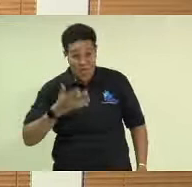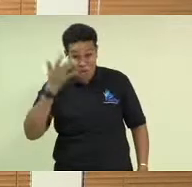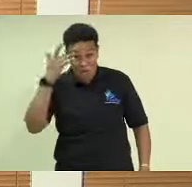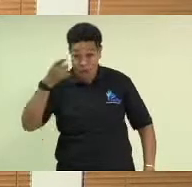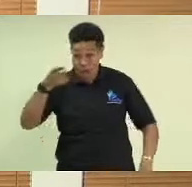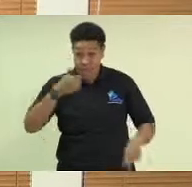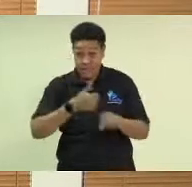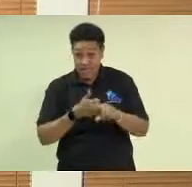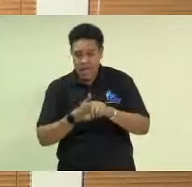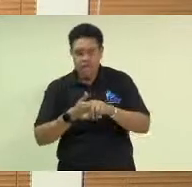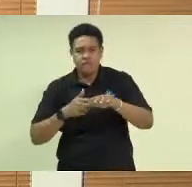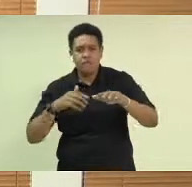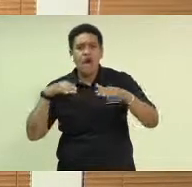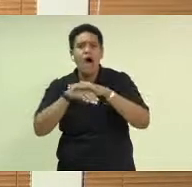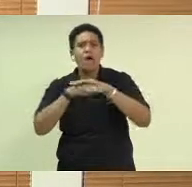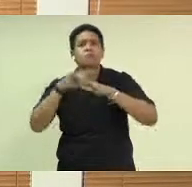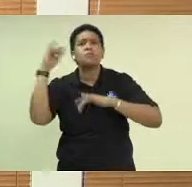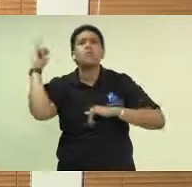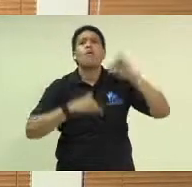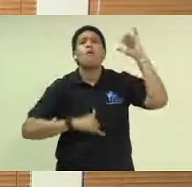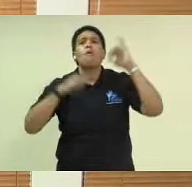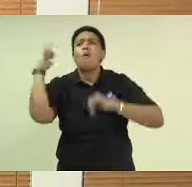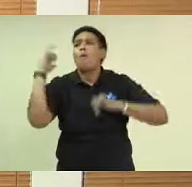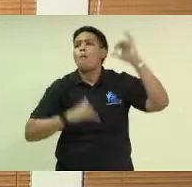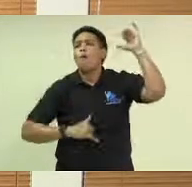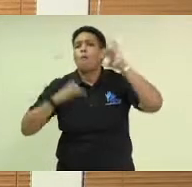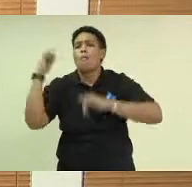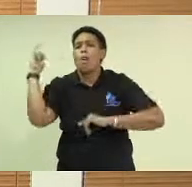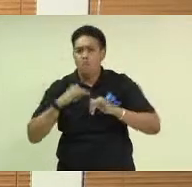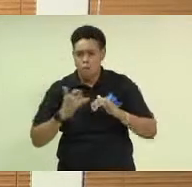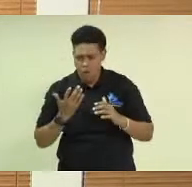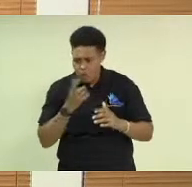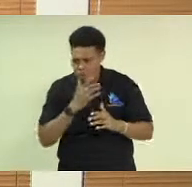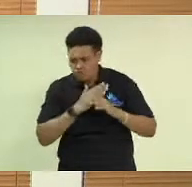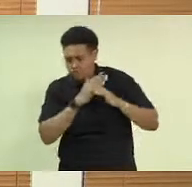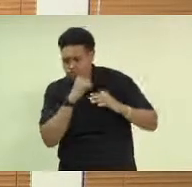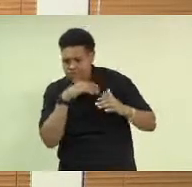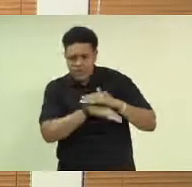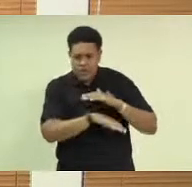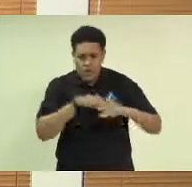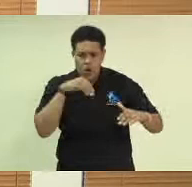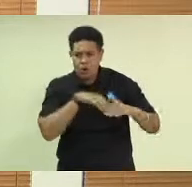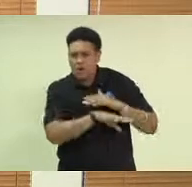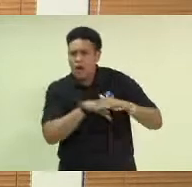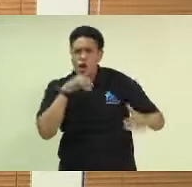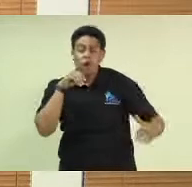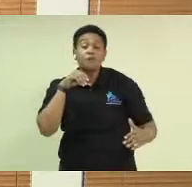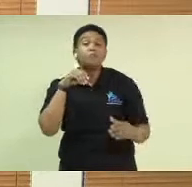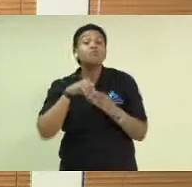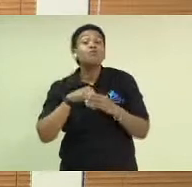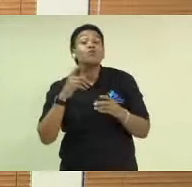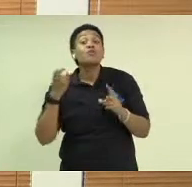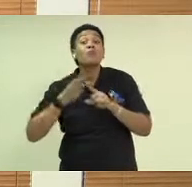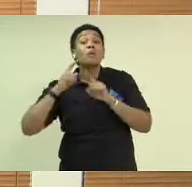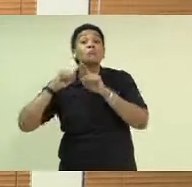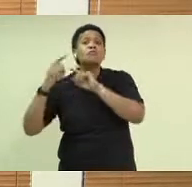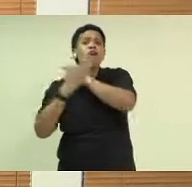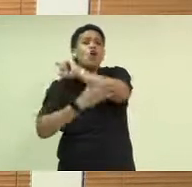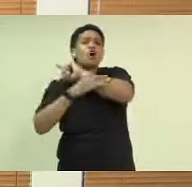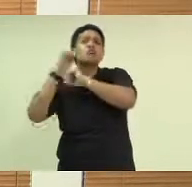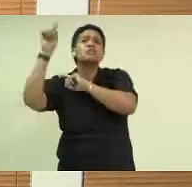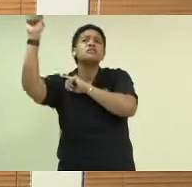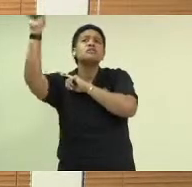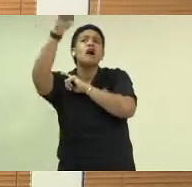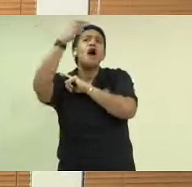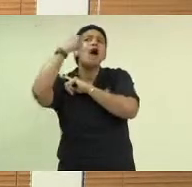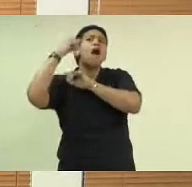border access and the travel restriction removal, including coming from countries where the Delta